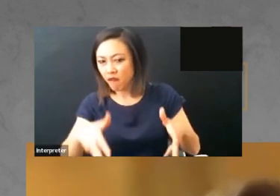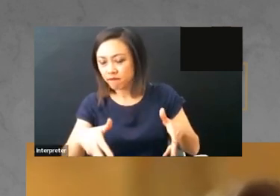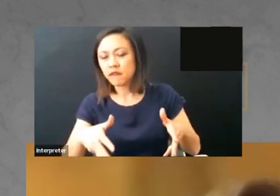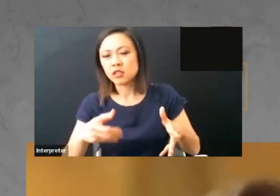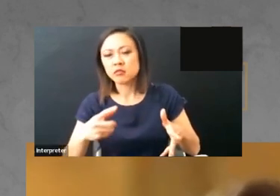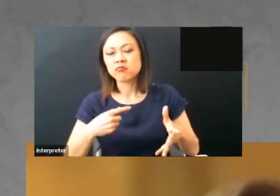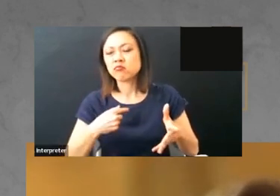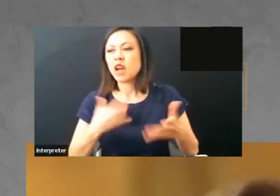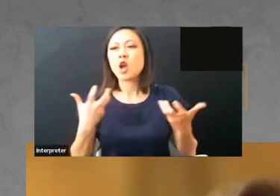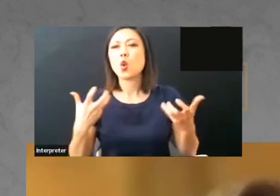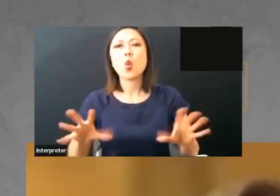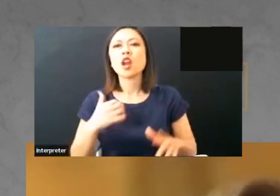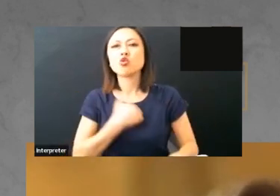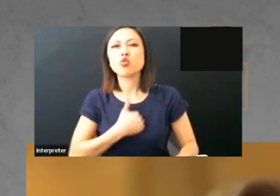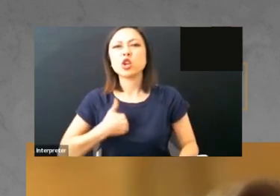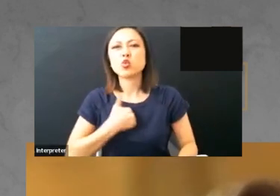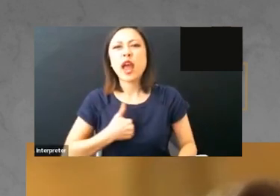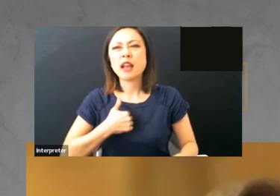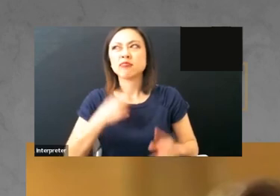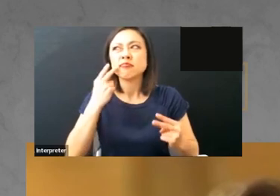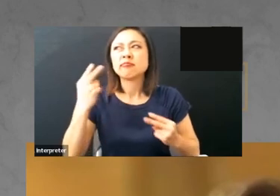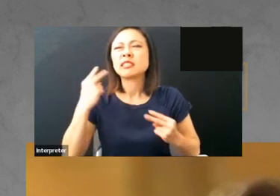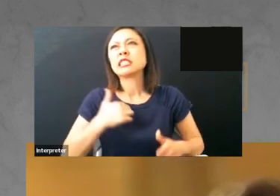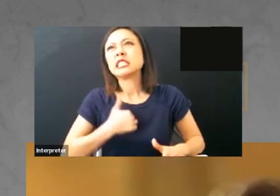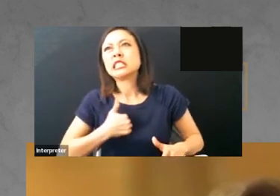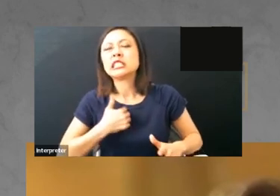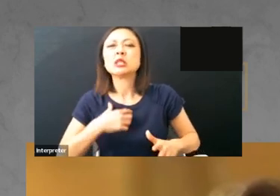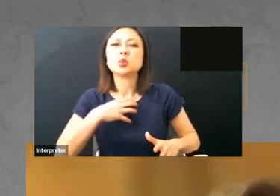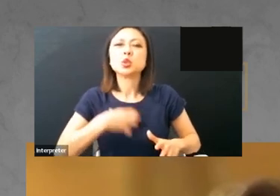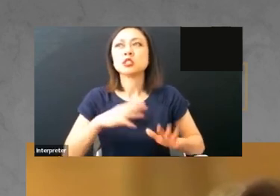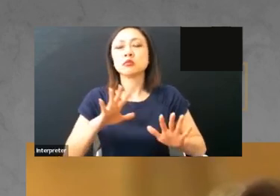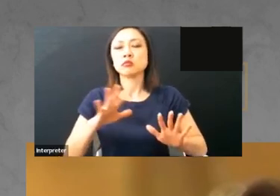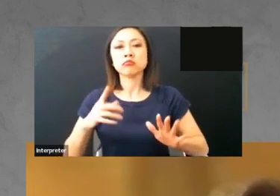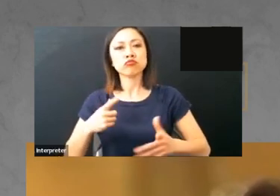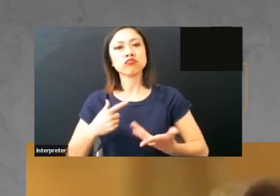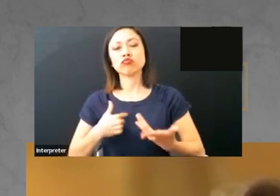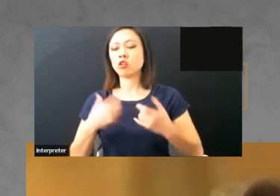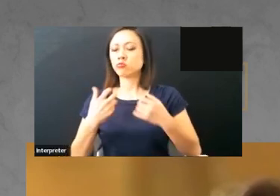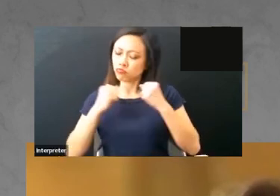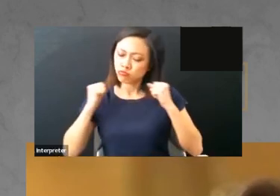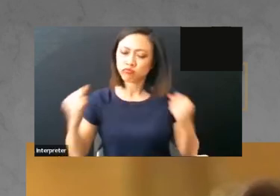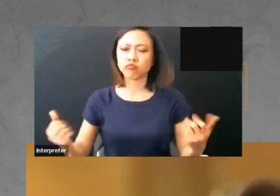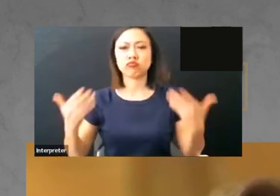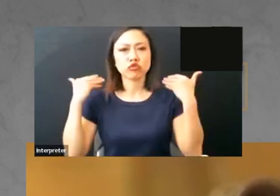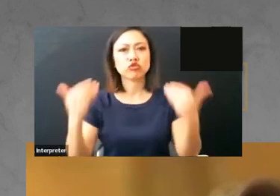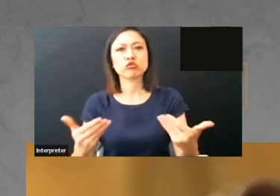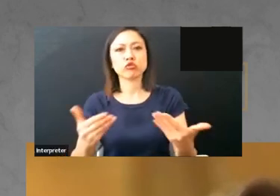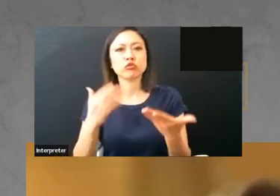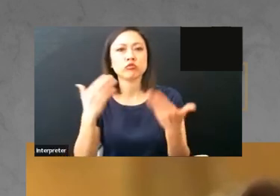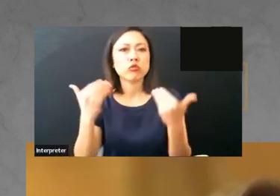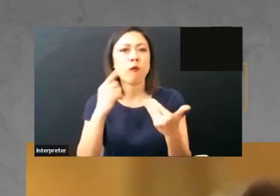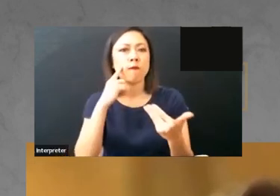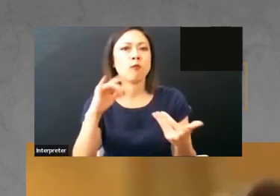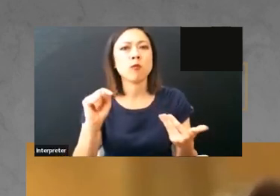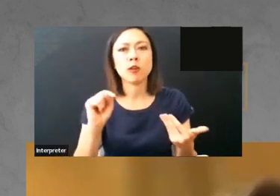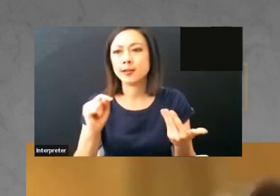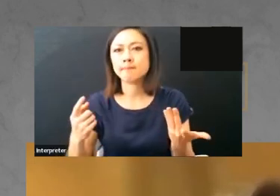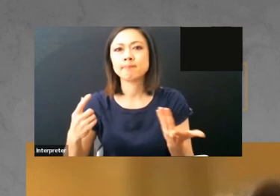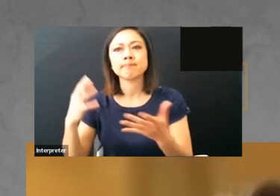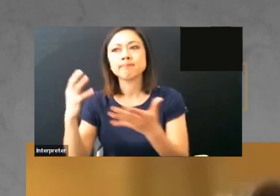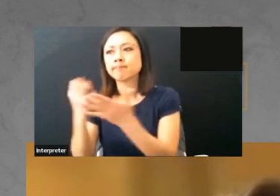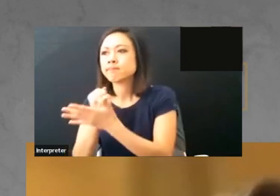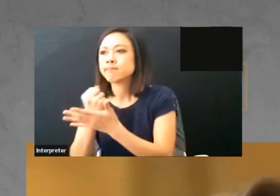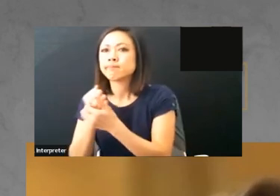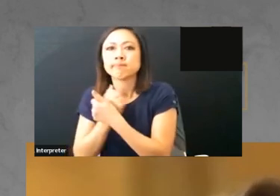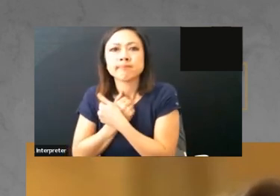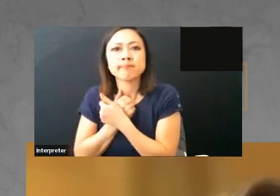I loved. Nothing was on hold. You can make it work, and there are substantially more people around